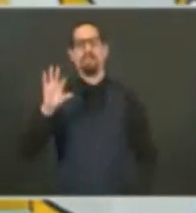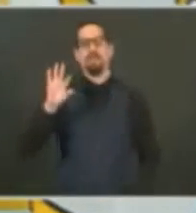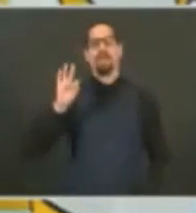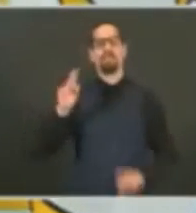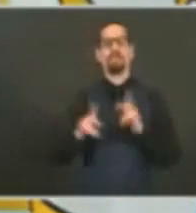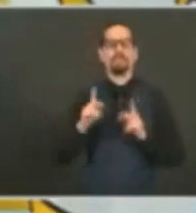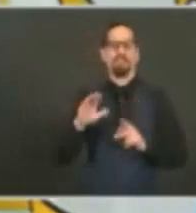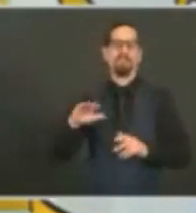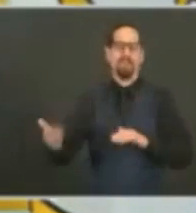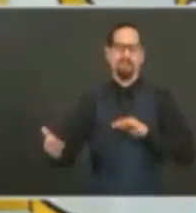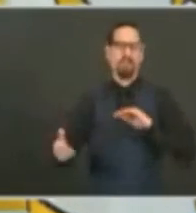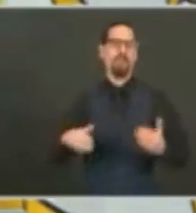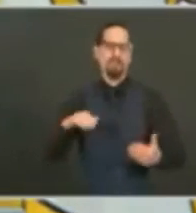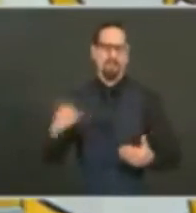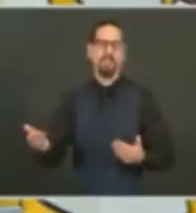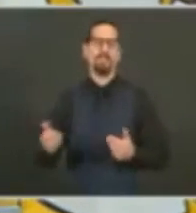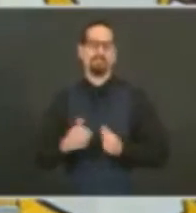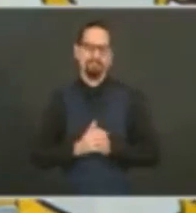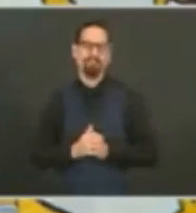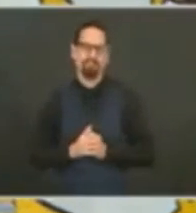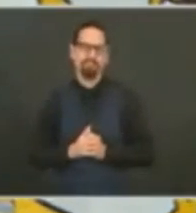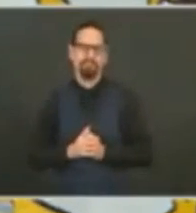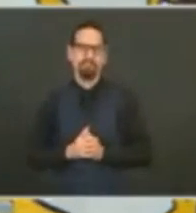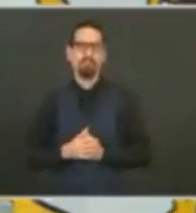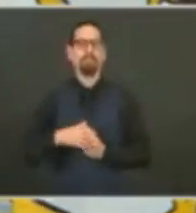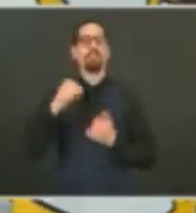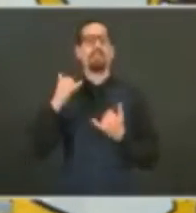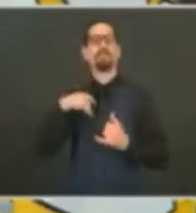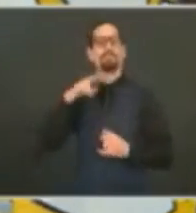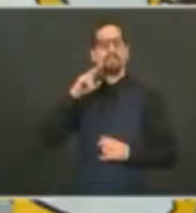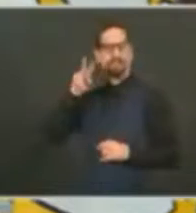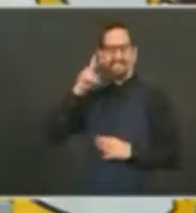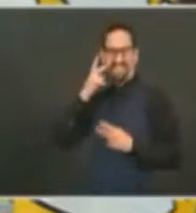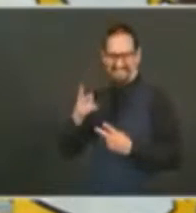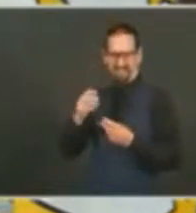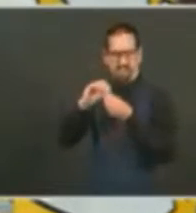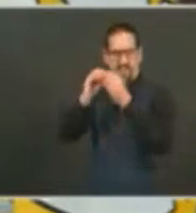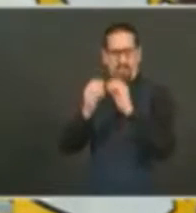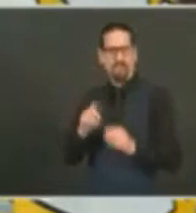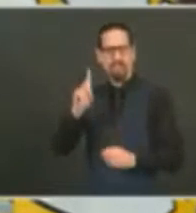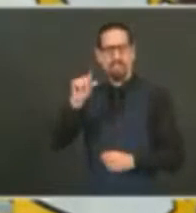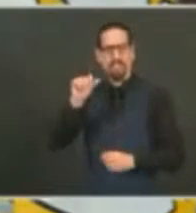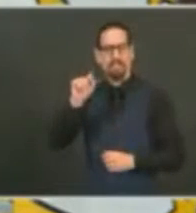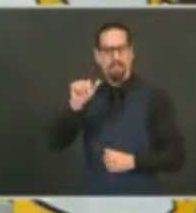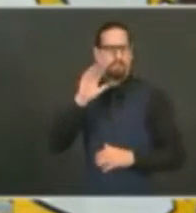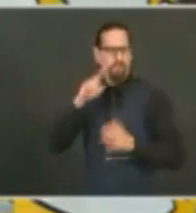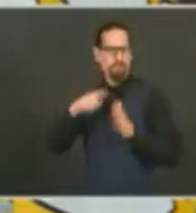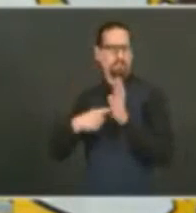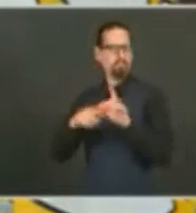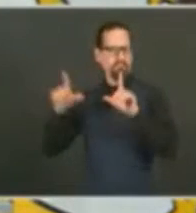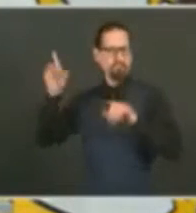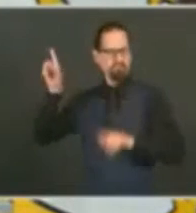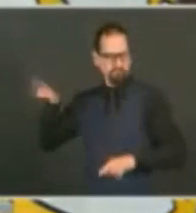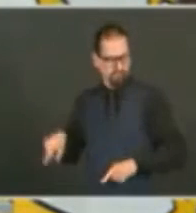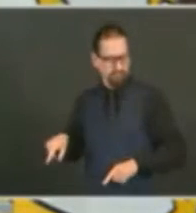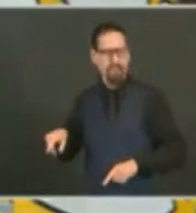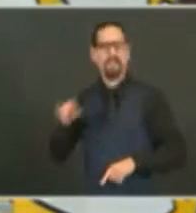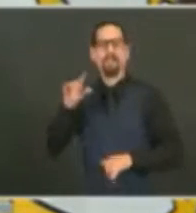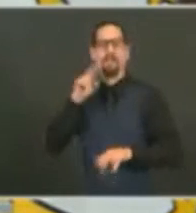As you look at that dashboard before you, the data is very